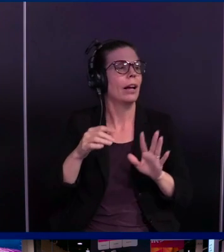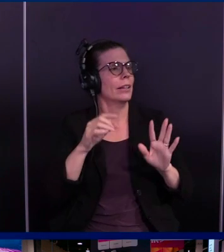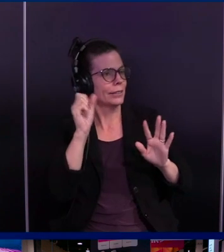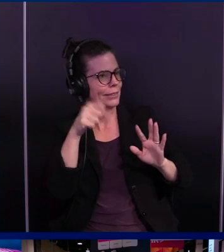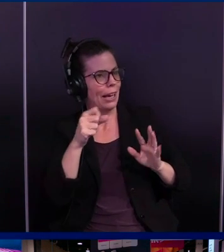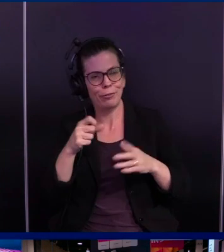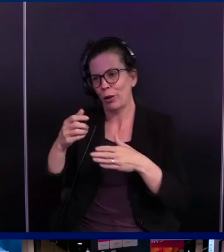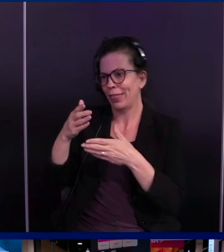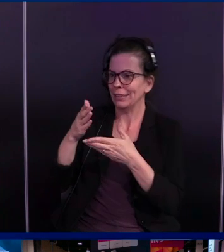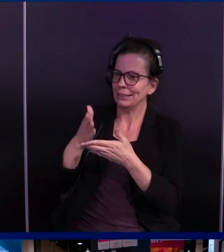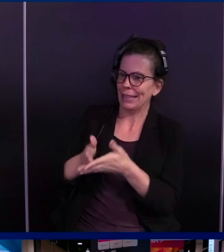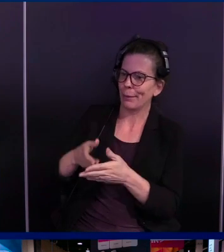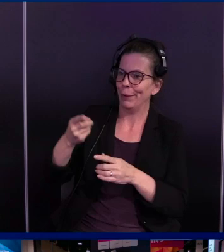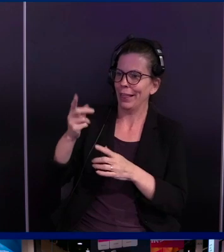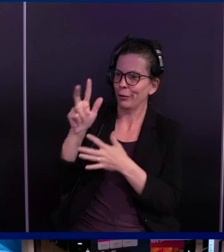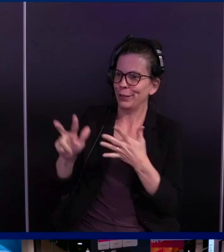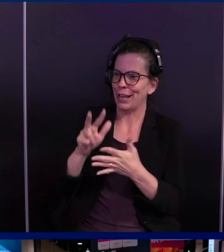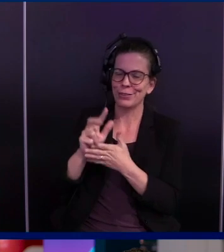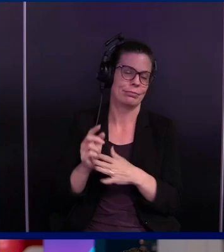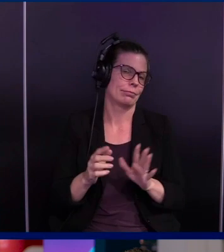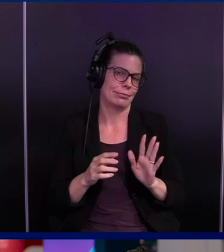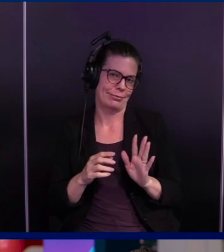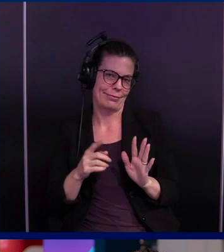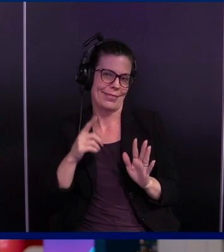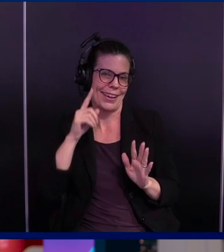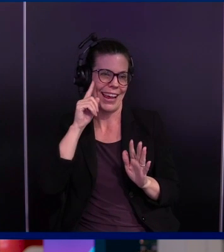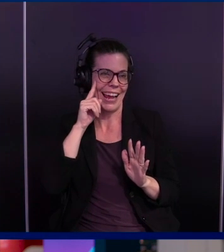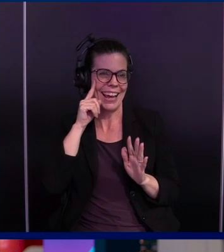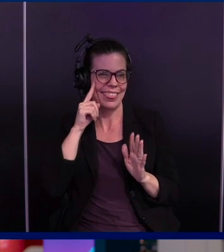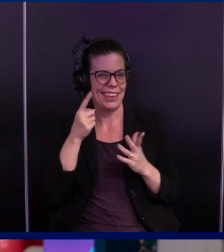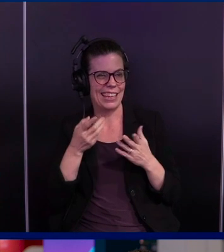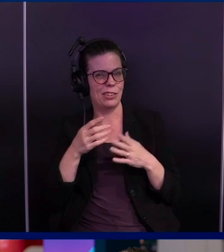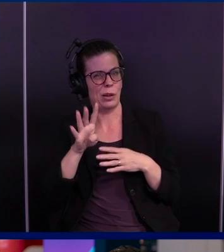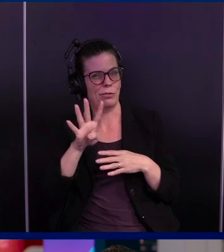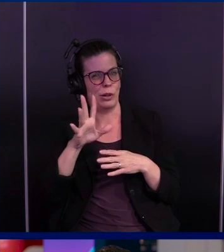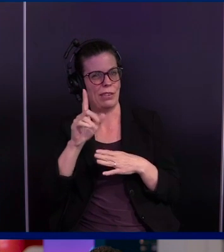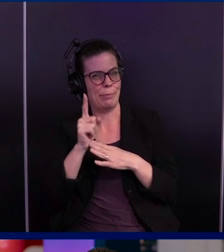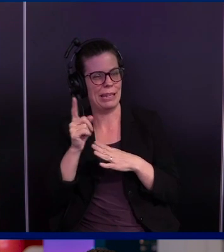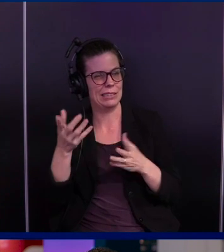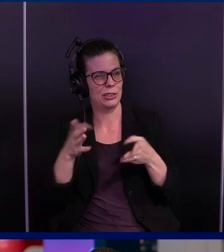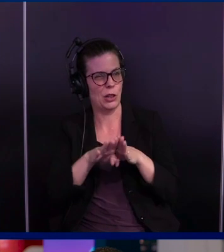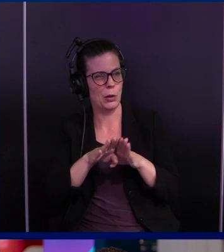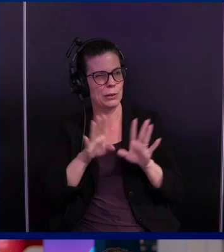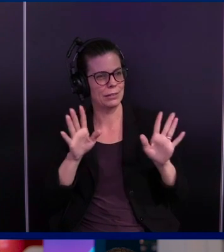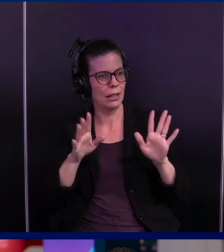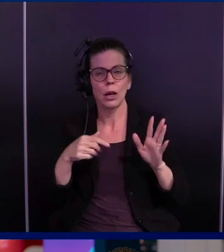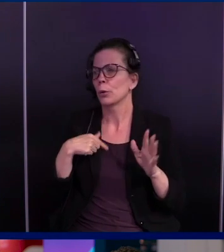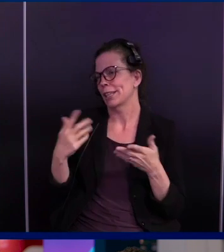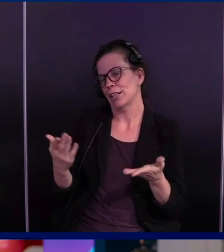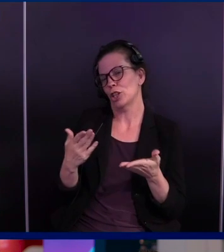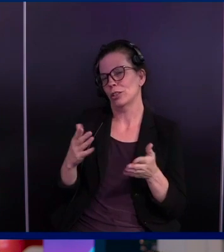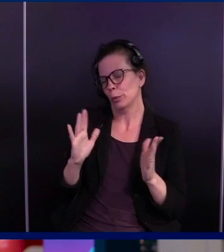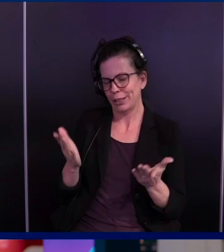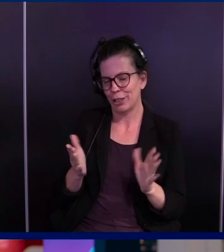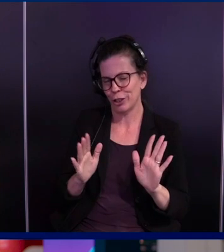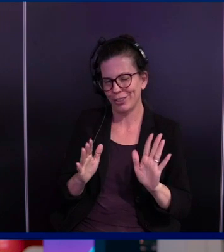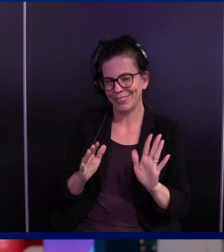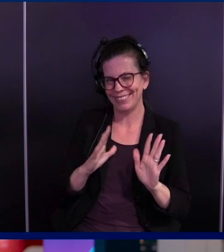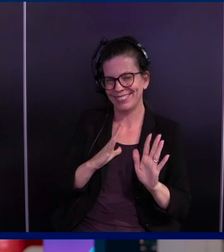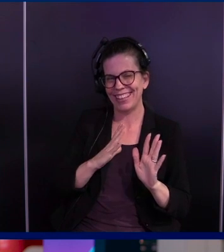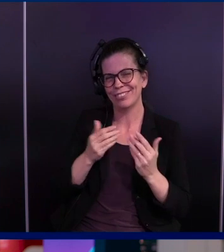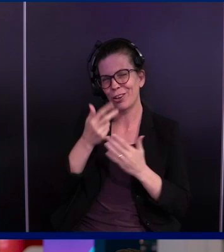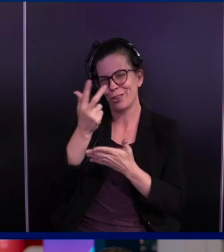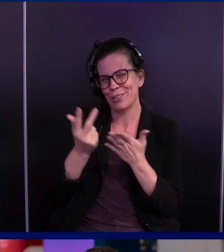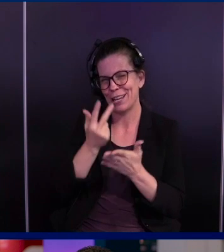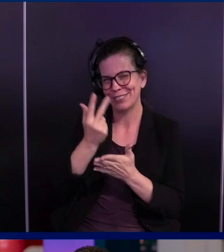this segment, 3 hours. For the segment? Yeah. I think the summit closes in like 45 minutes, though. It's fine. Okay, We'll just be keep here. going. We'll be here for the next